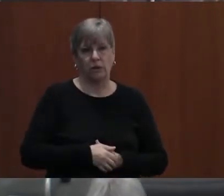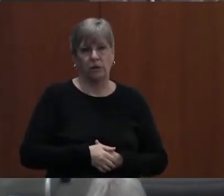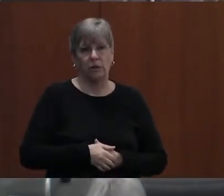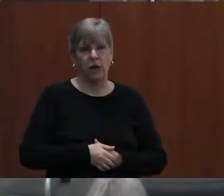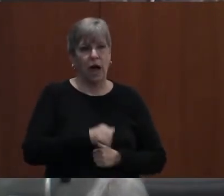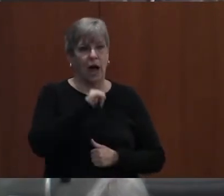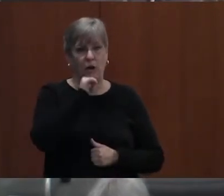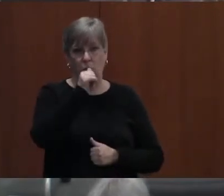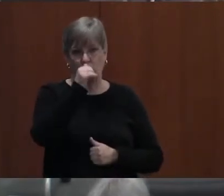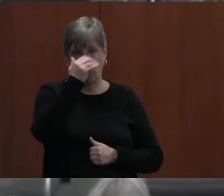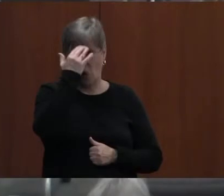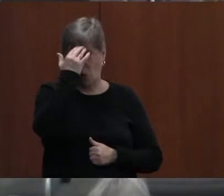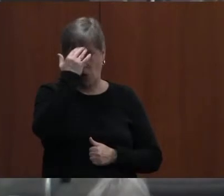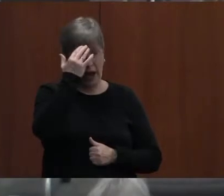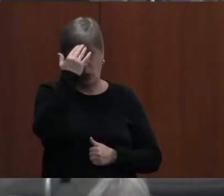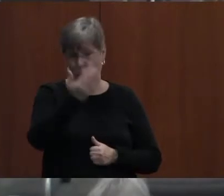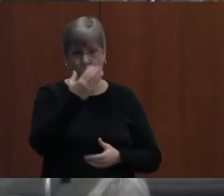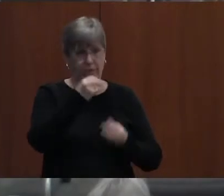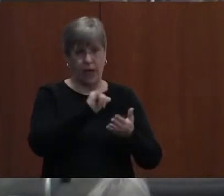don't know that one's going to go through.